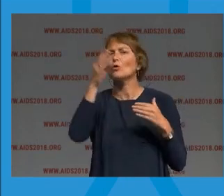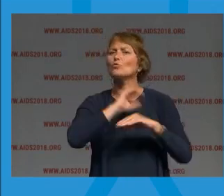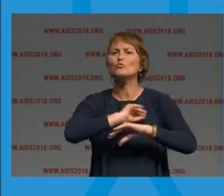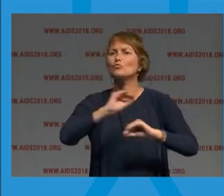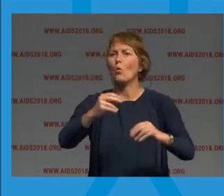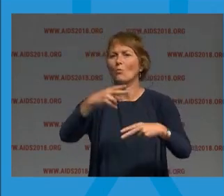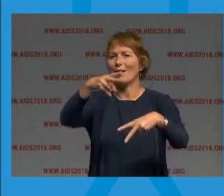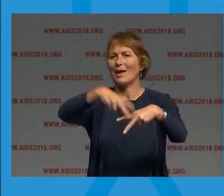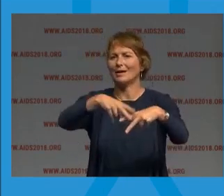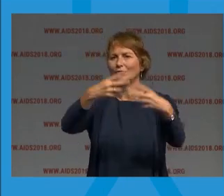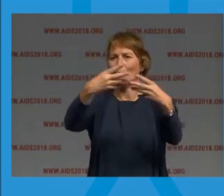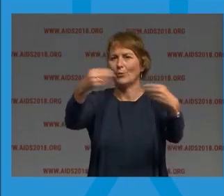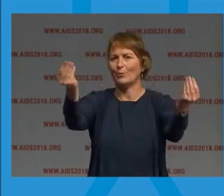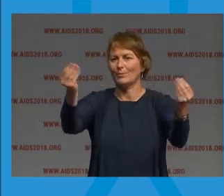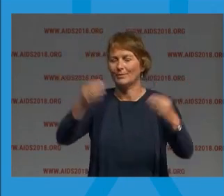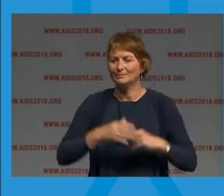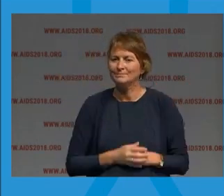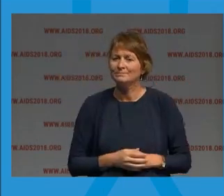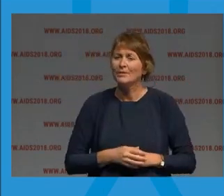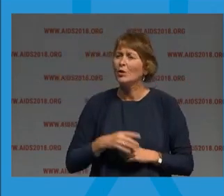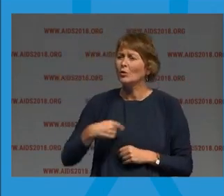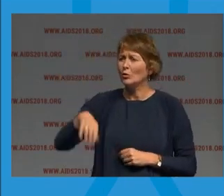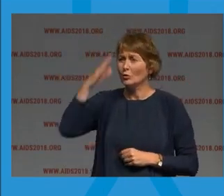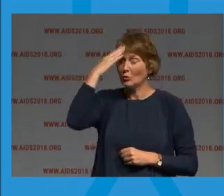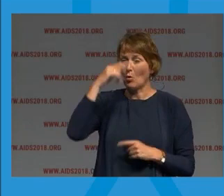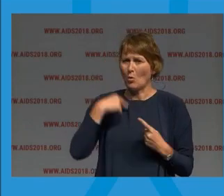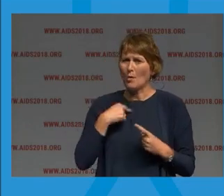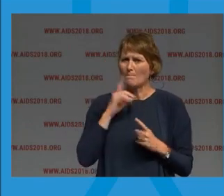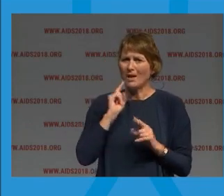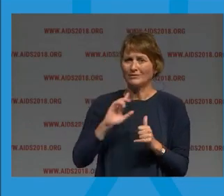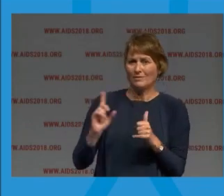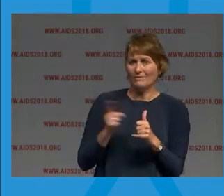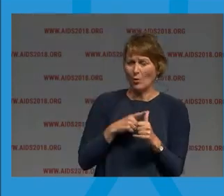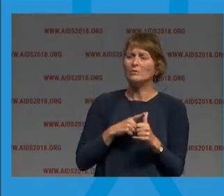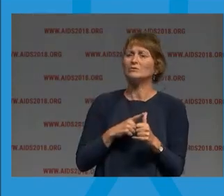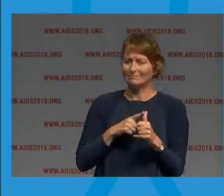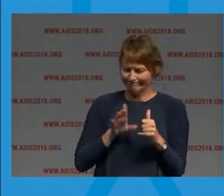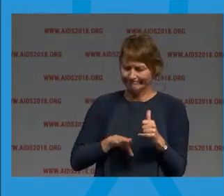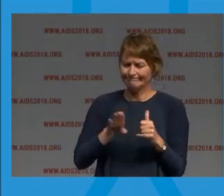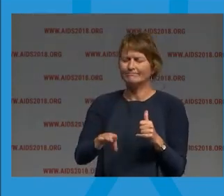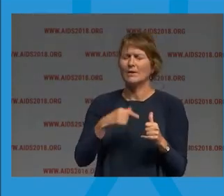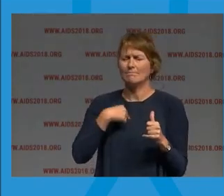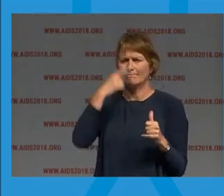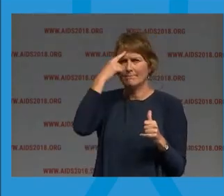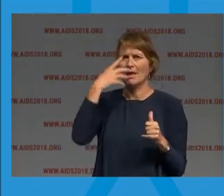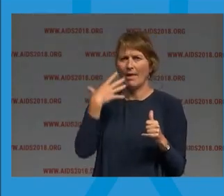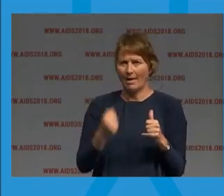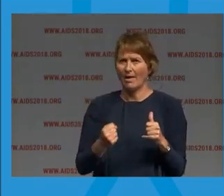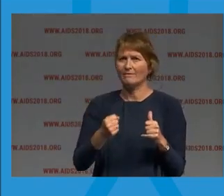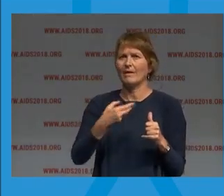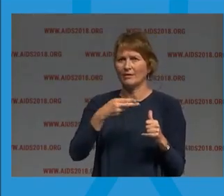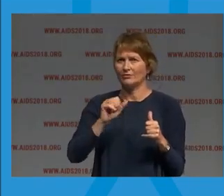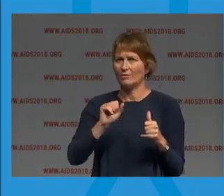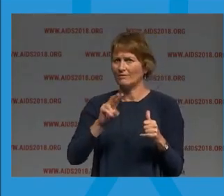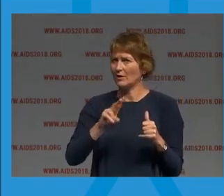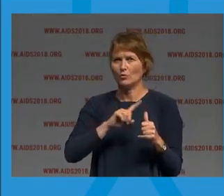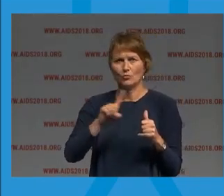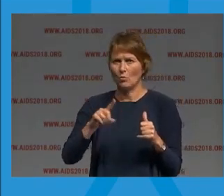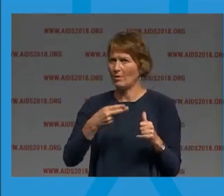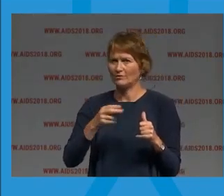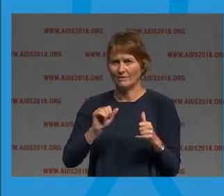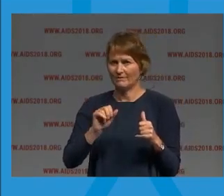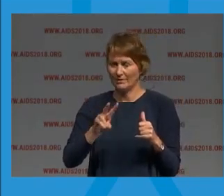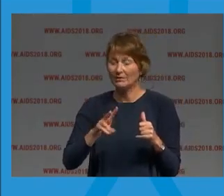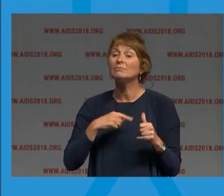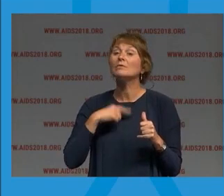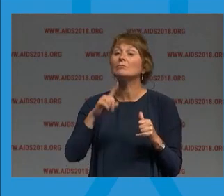Knowing your status is a critical part of this process. Next year, MenStar will launch a